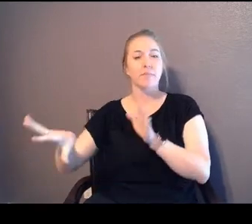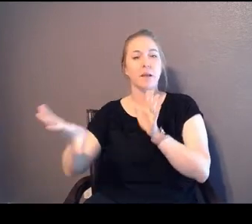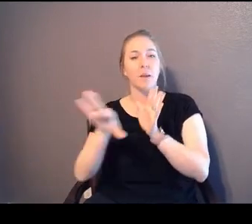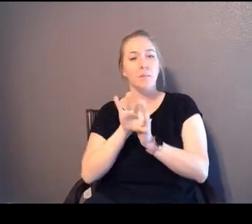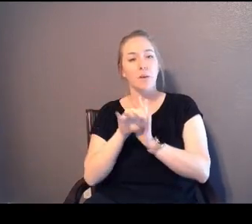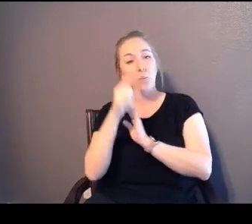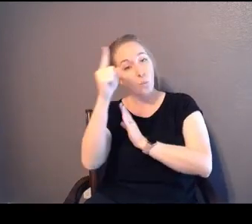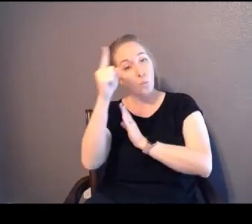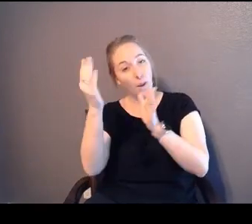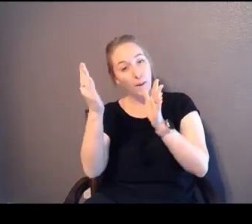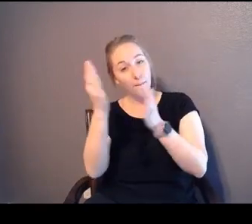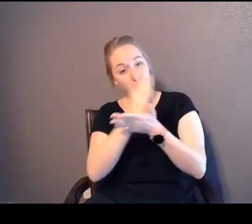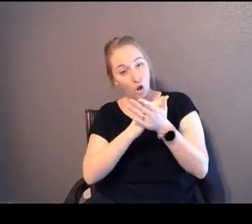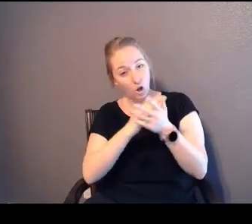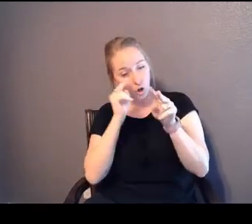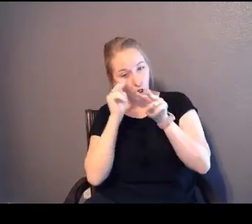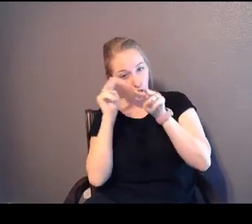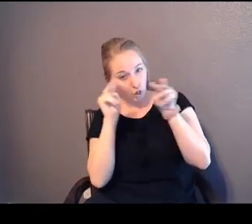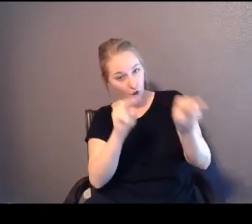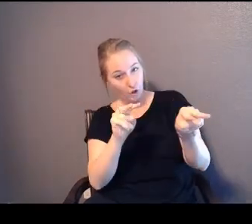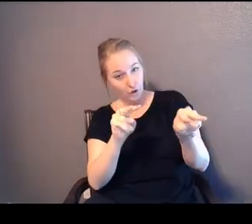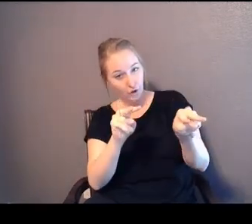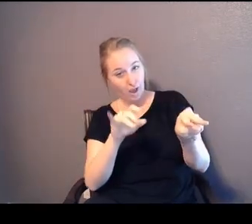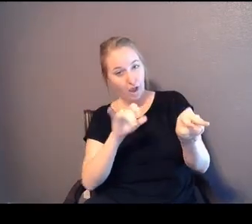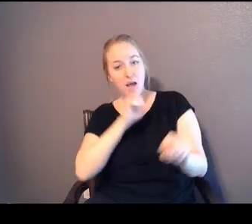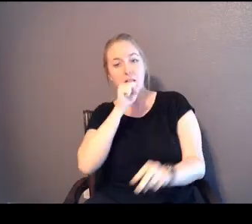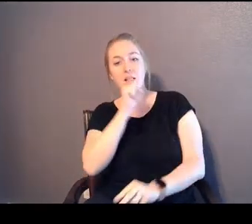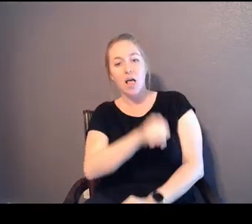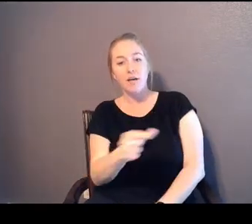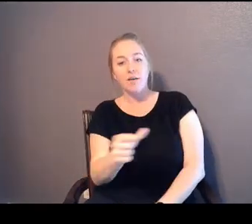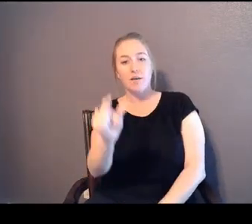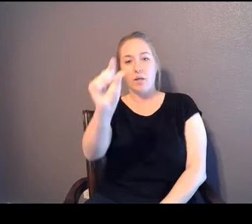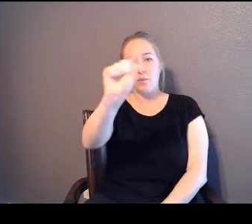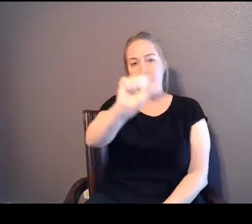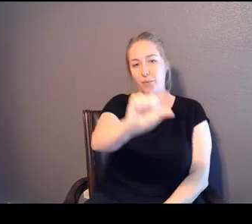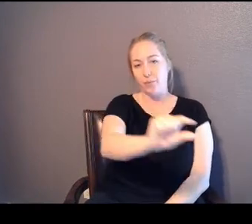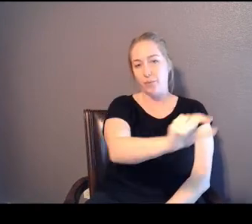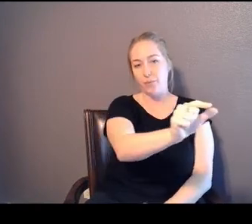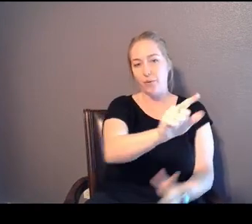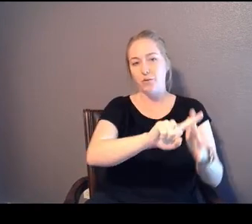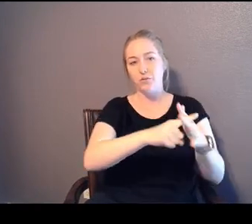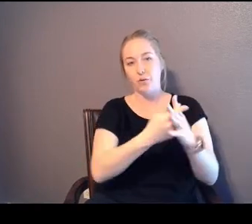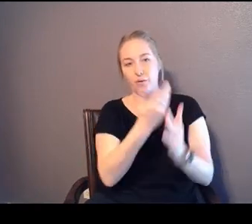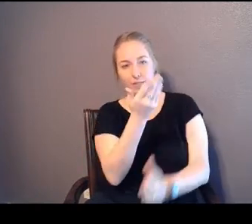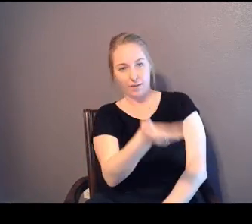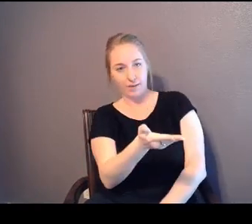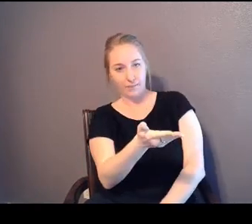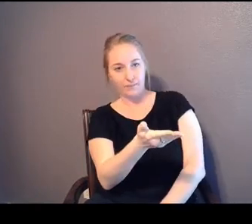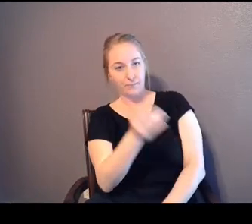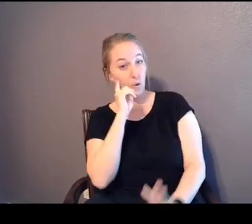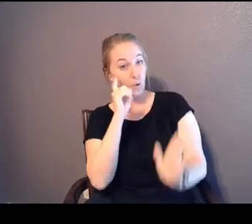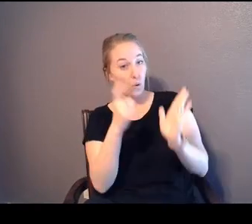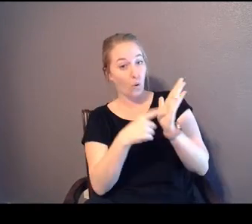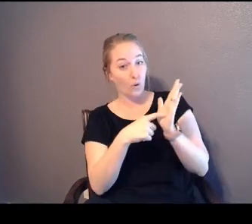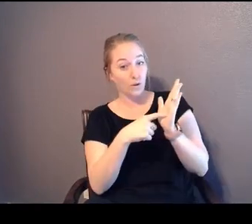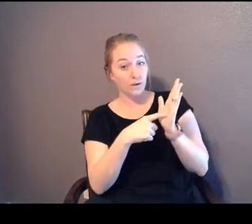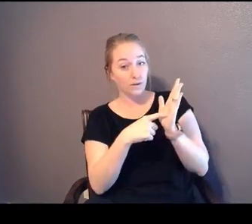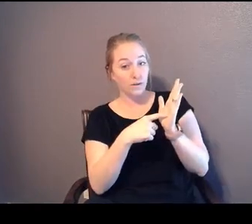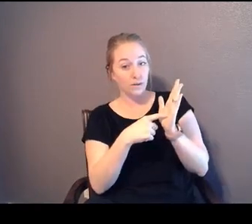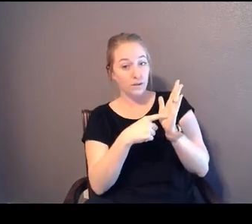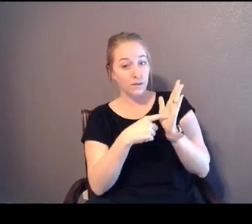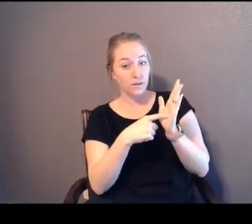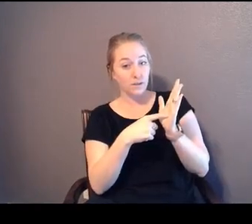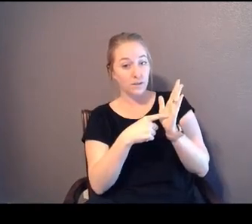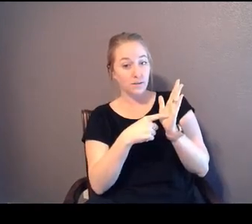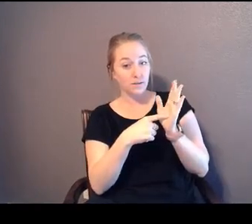with. I love this one, so I'm going to start there. I noticed that the line starts right here on the edge, and it comes kind